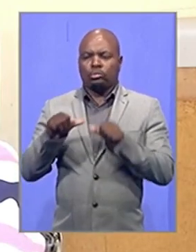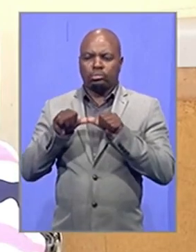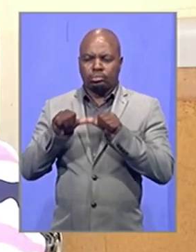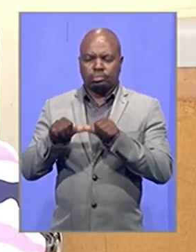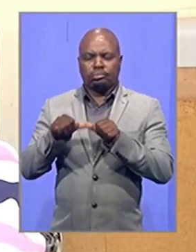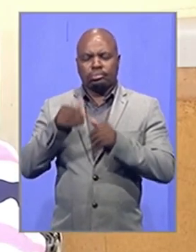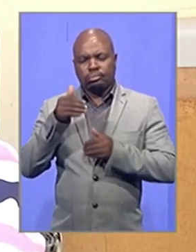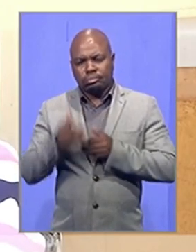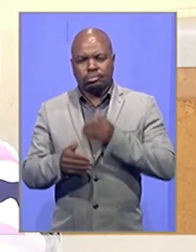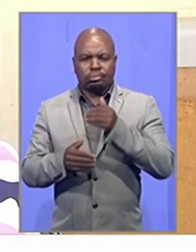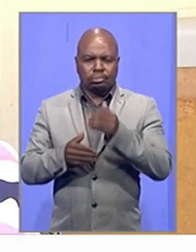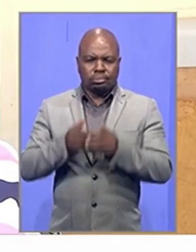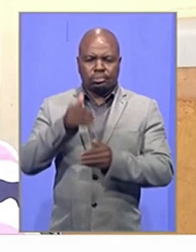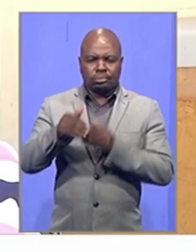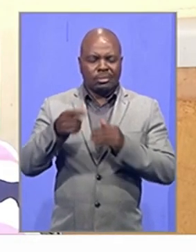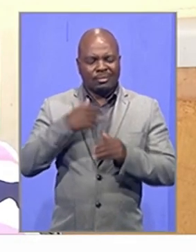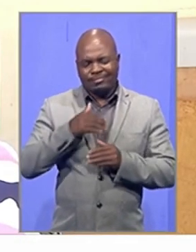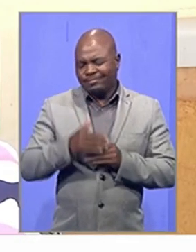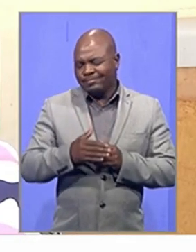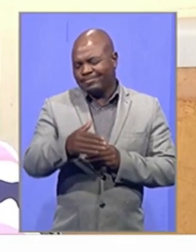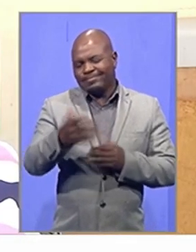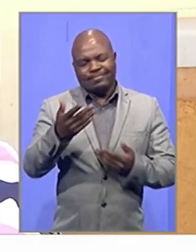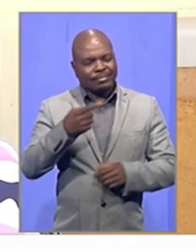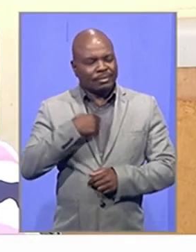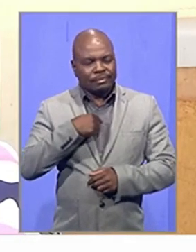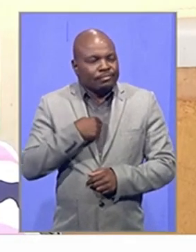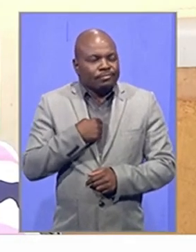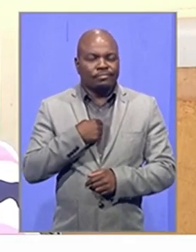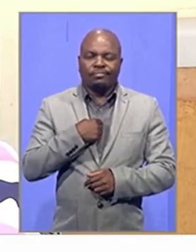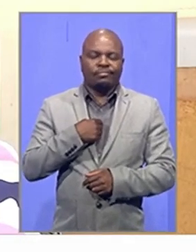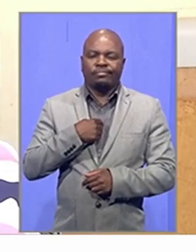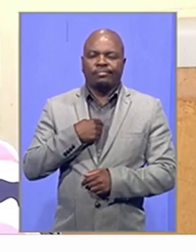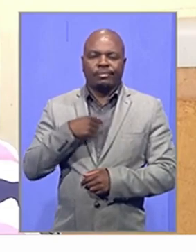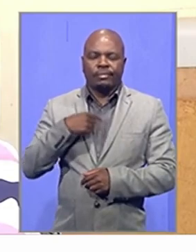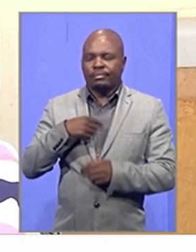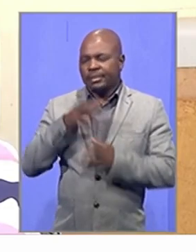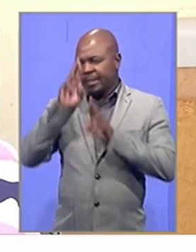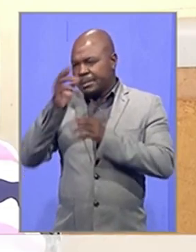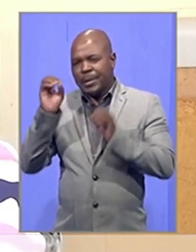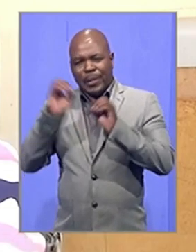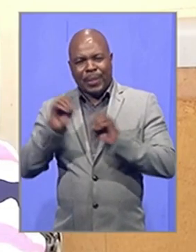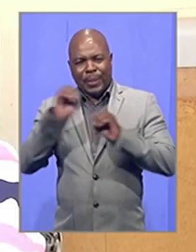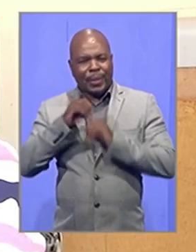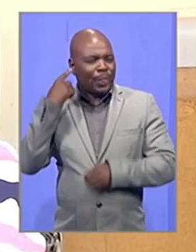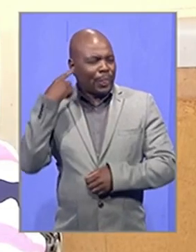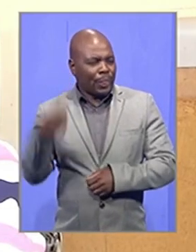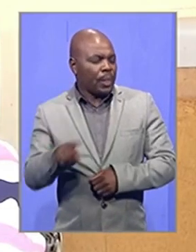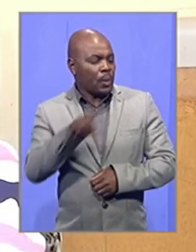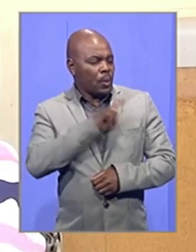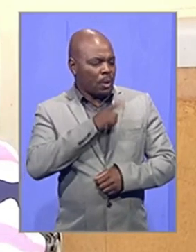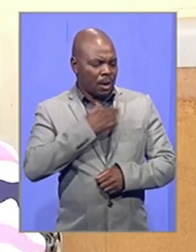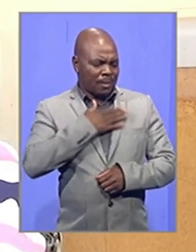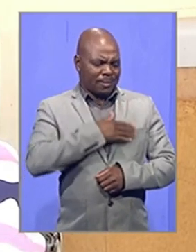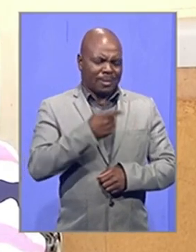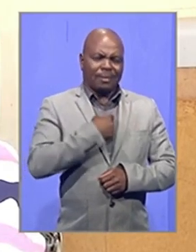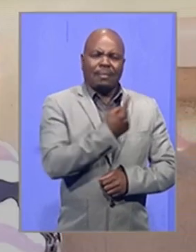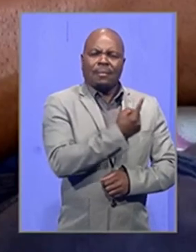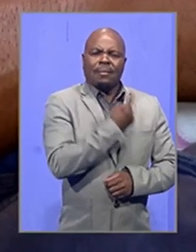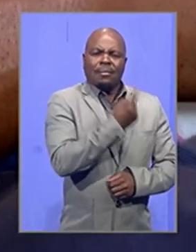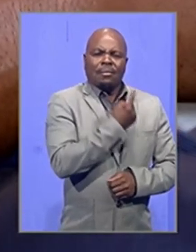then I end up ke sa tlhole ke reetsa ope cause ne ke feela gore ke